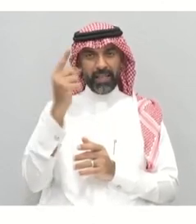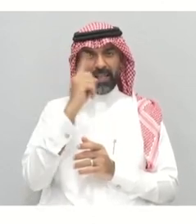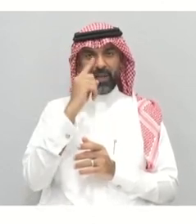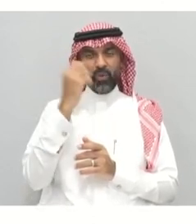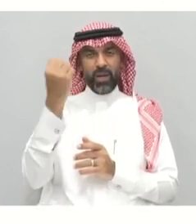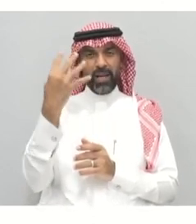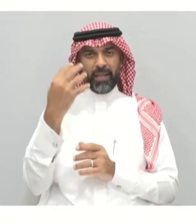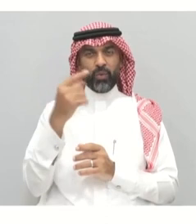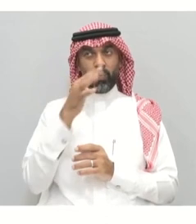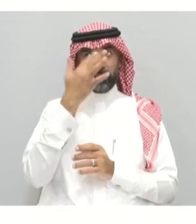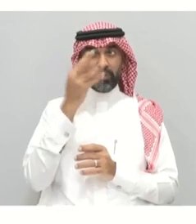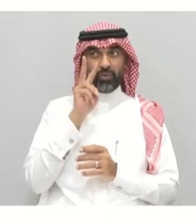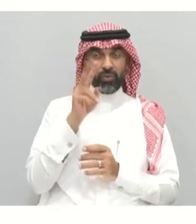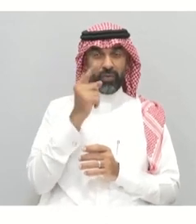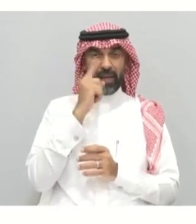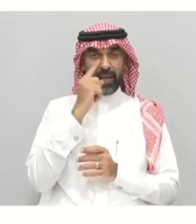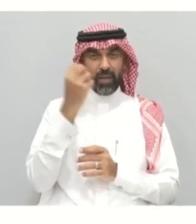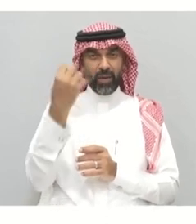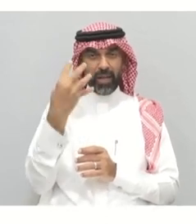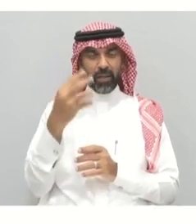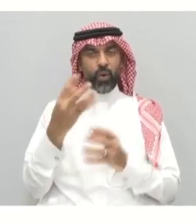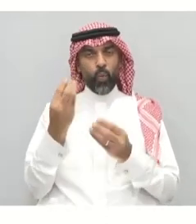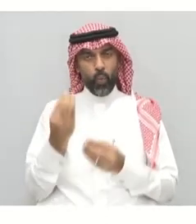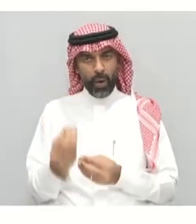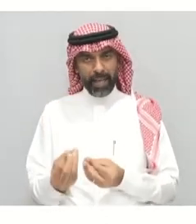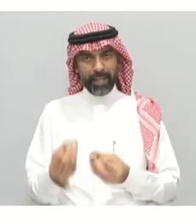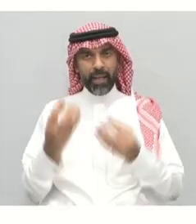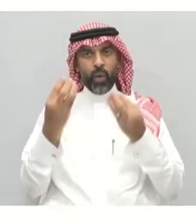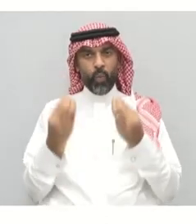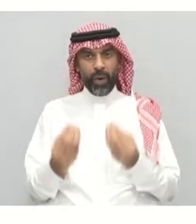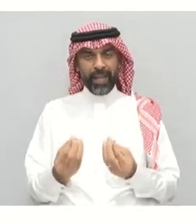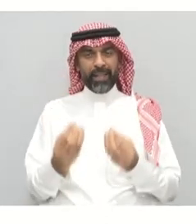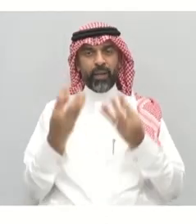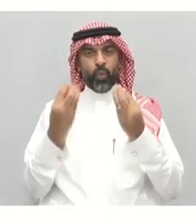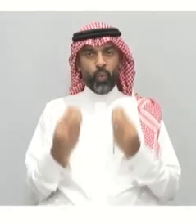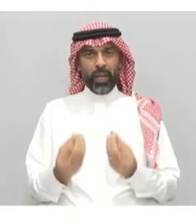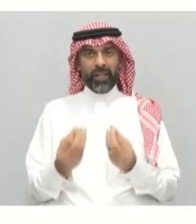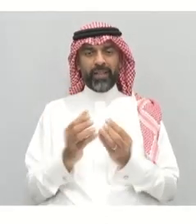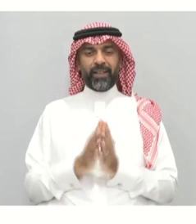yellow light, when you see a yellow light, wait, wait, wait.